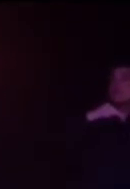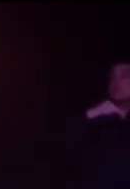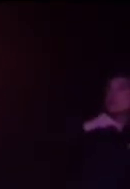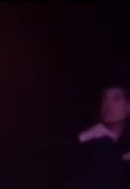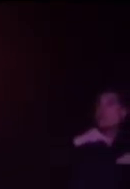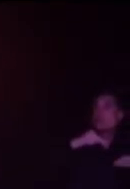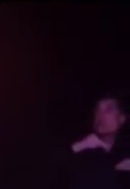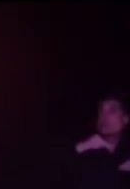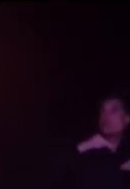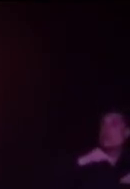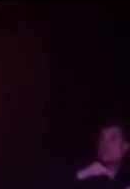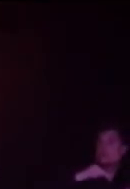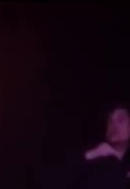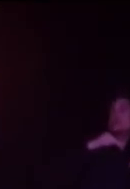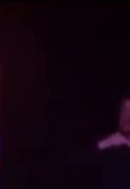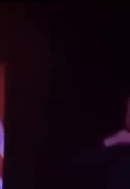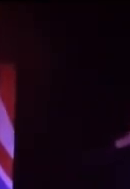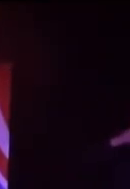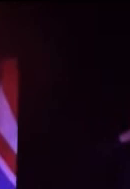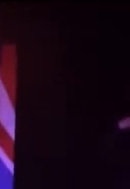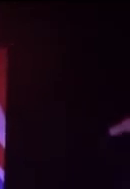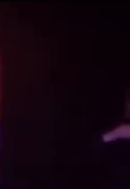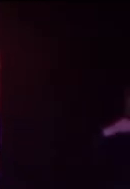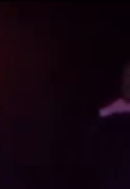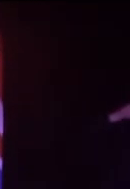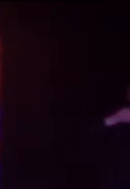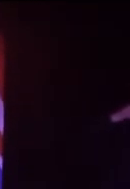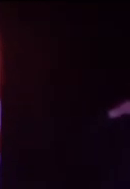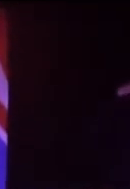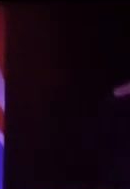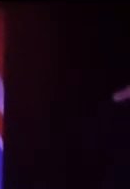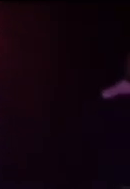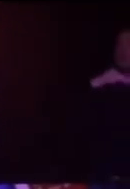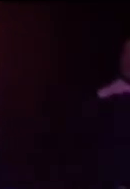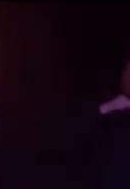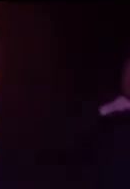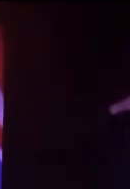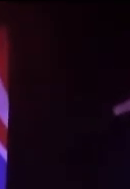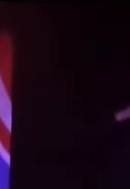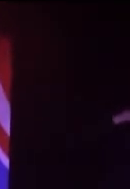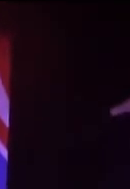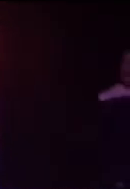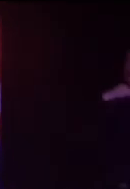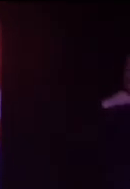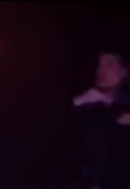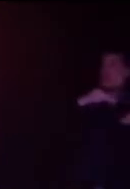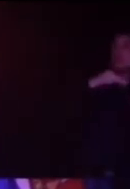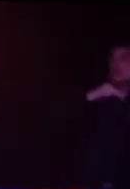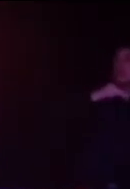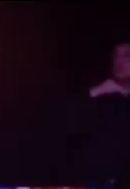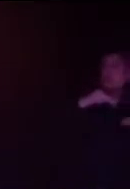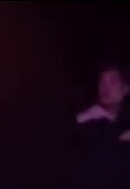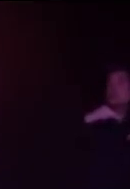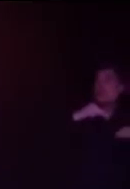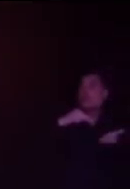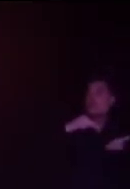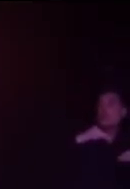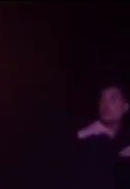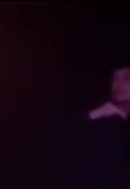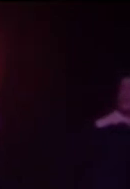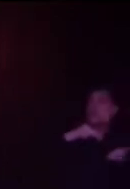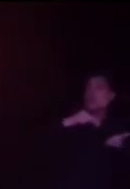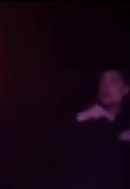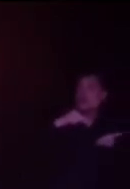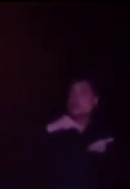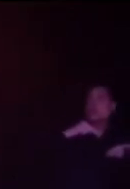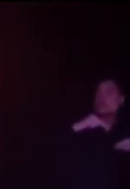ago. But they're misleading the public to think that they did it today, because this